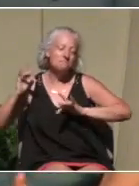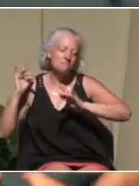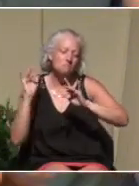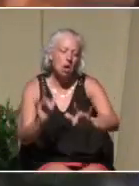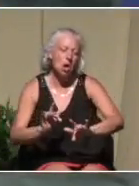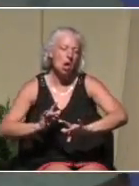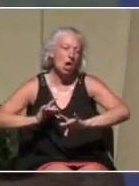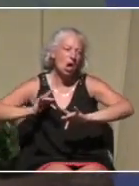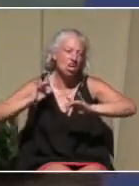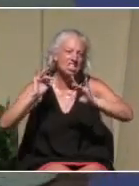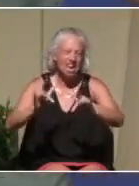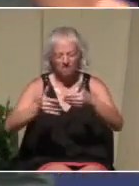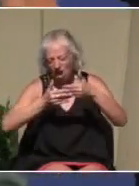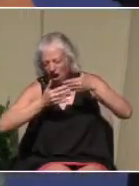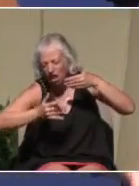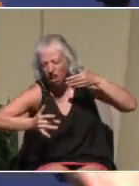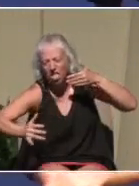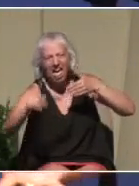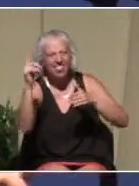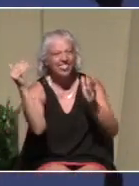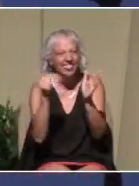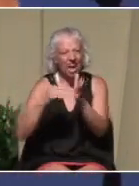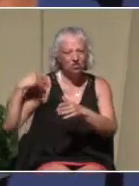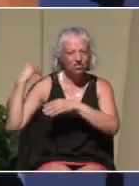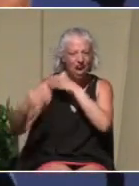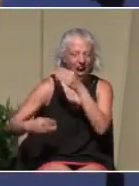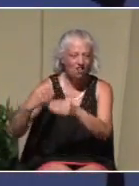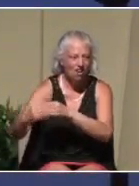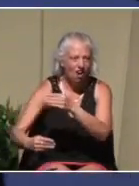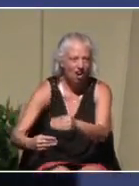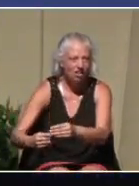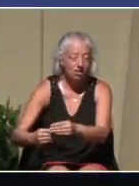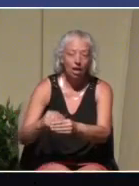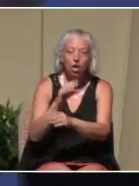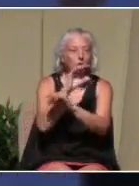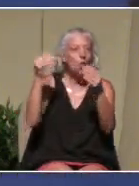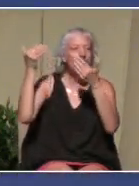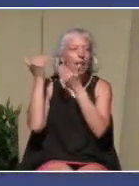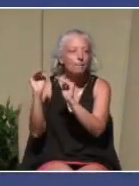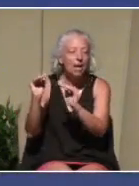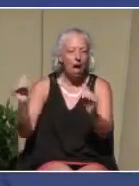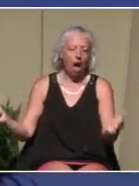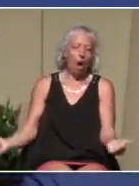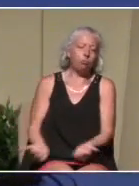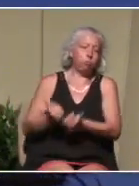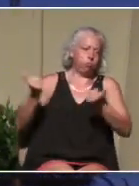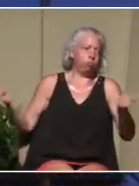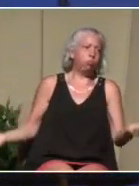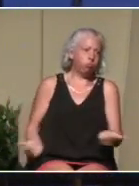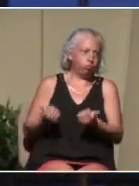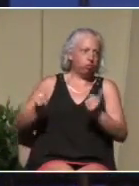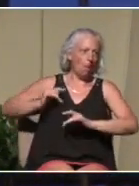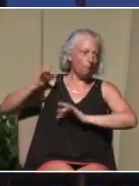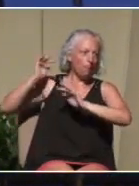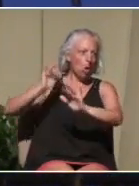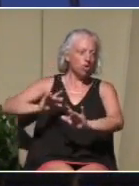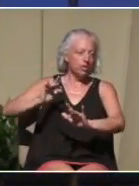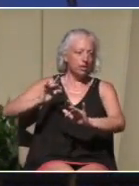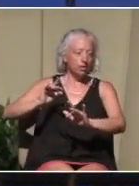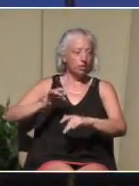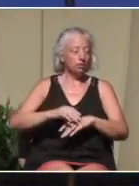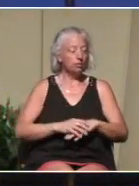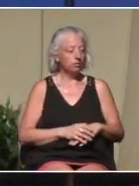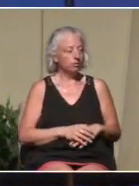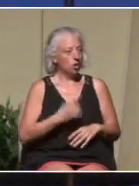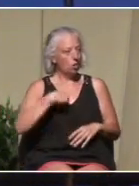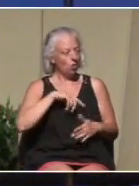show mercy to a thousand generations, this unlimited, unbounded mercy. And all we have to do is look at the history of